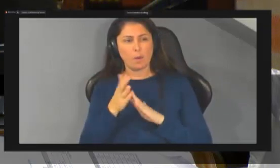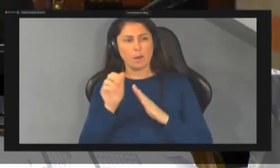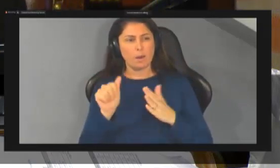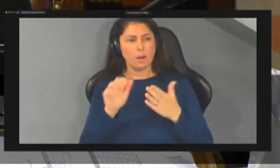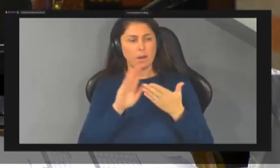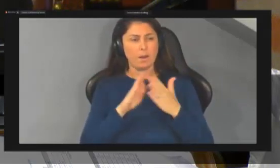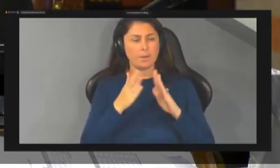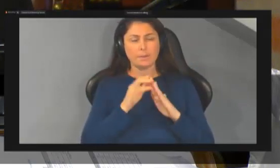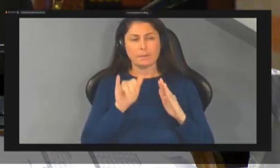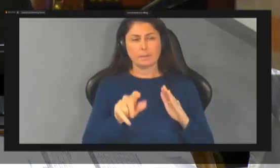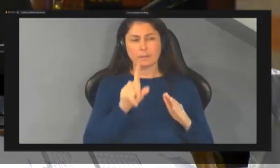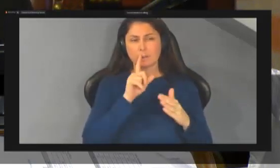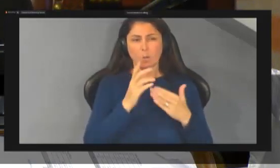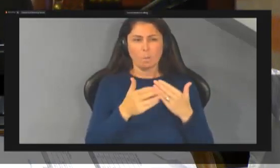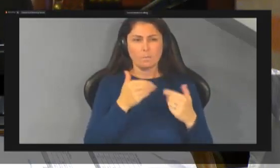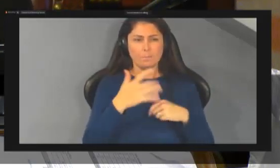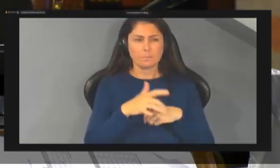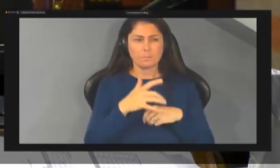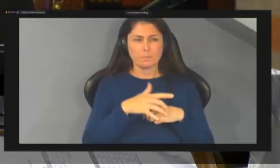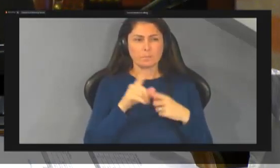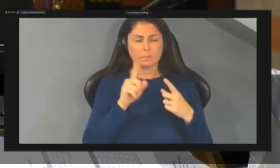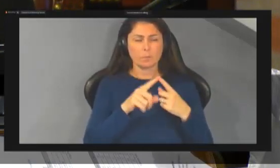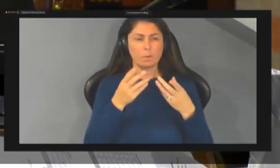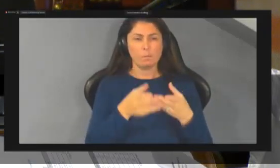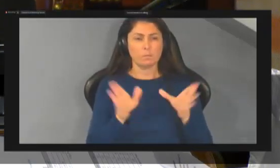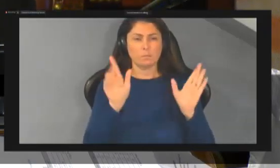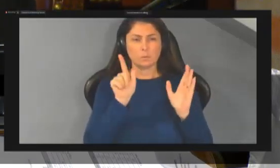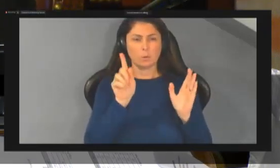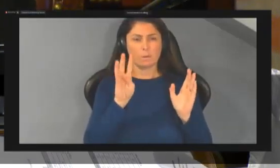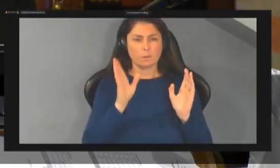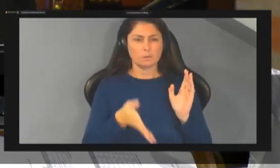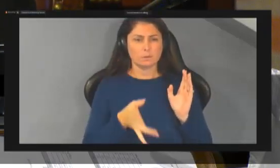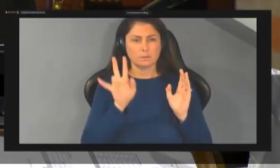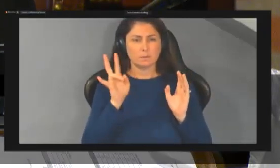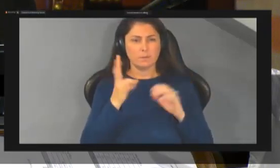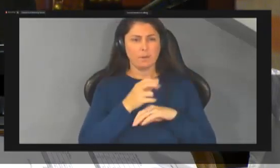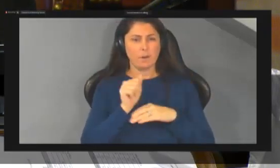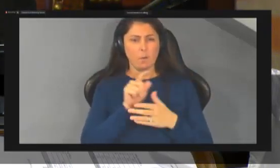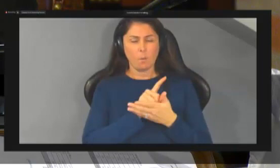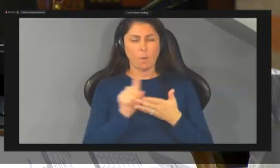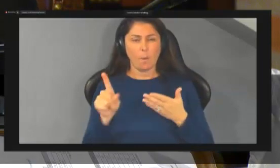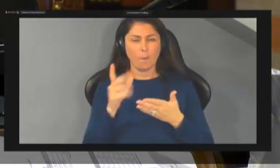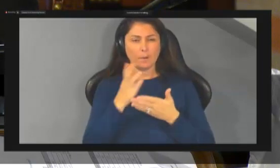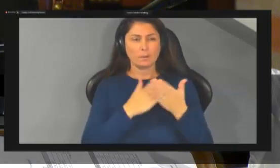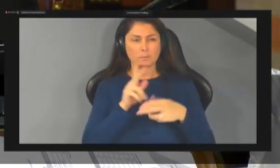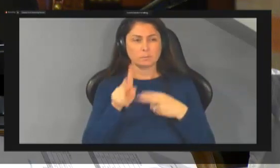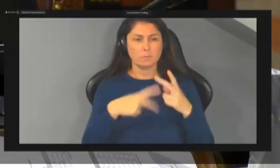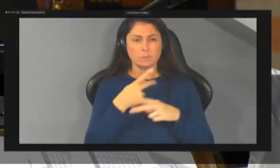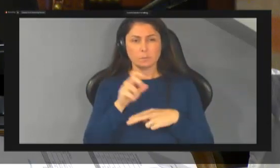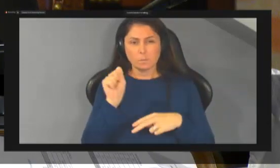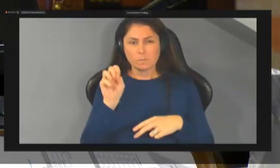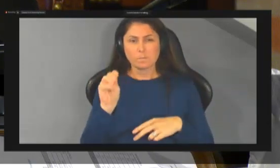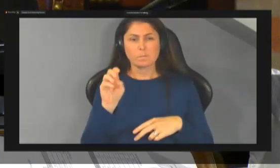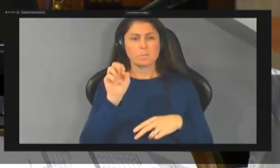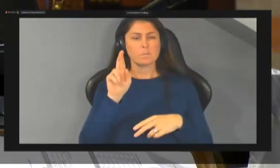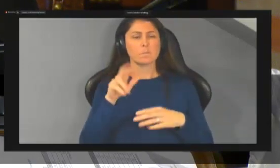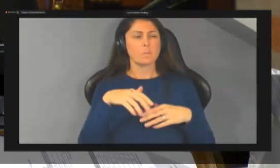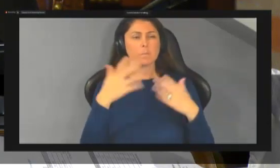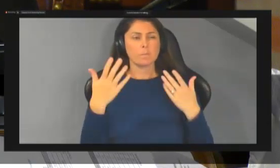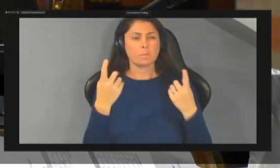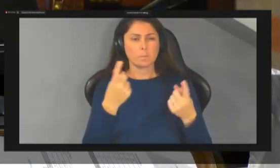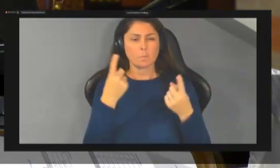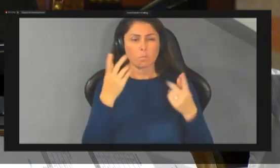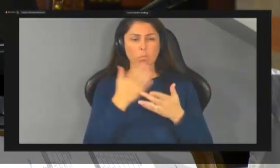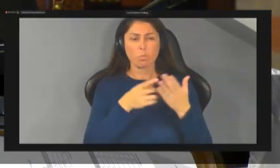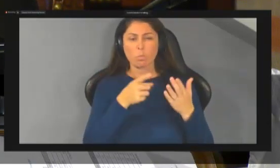almost available to the public 24 hours a day, 7 days a week, and most of us are through some form of social media or something. But some of these things are just to